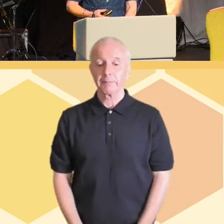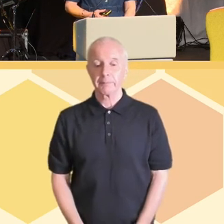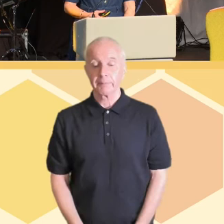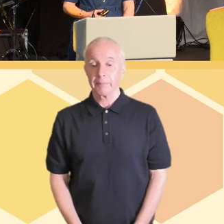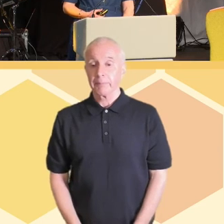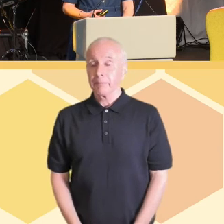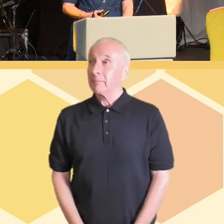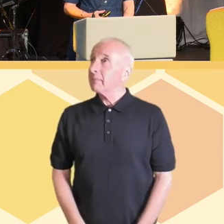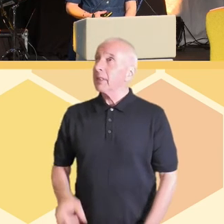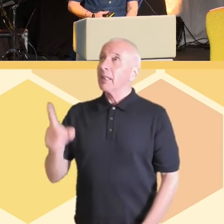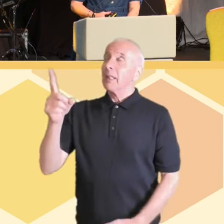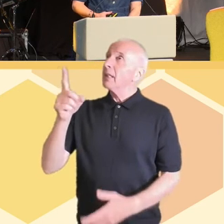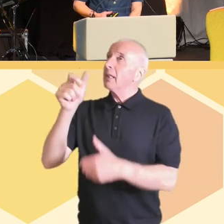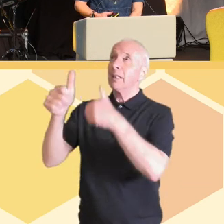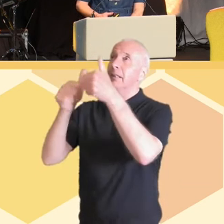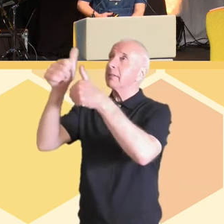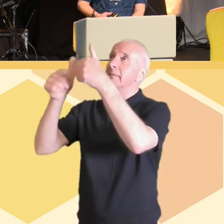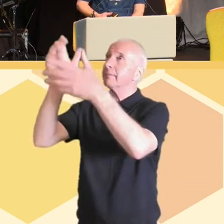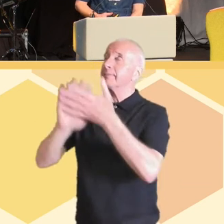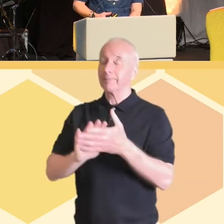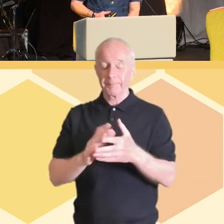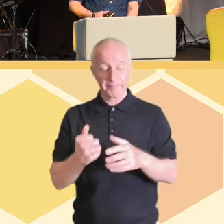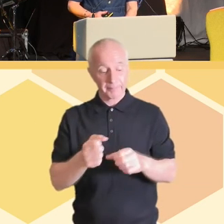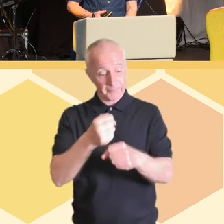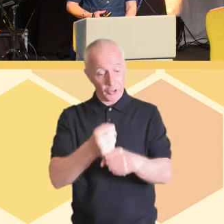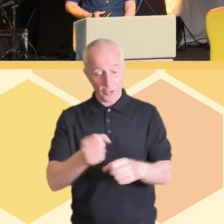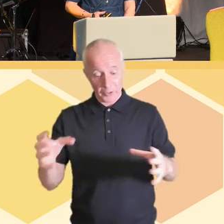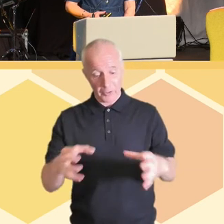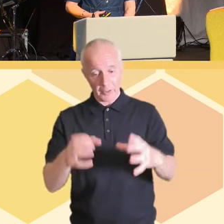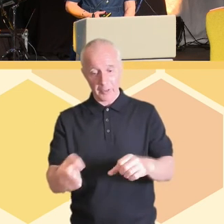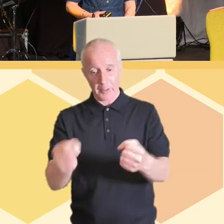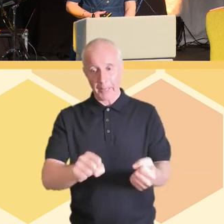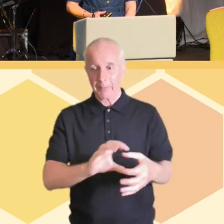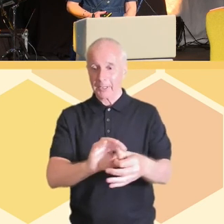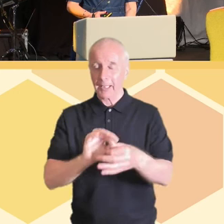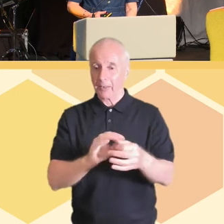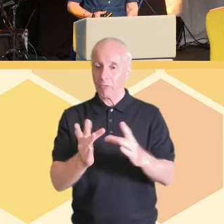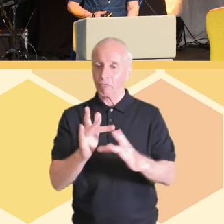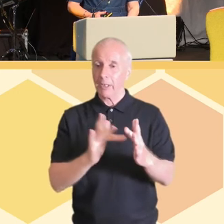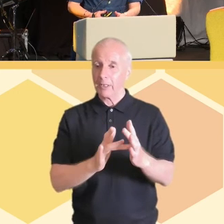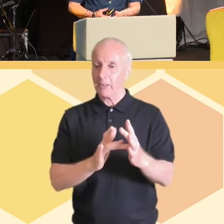To him be glory in the church, in Baptist together, and in Christ Jesus throughout all generations, forever and